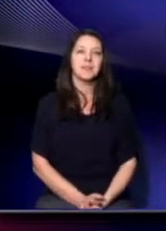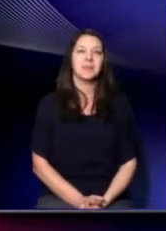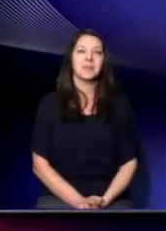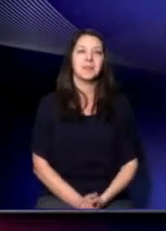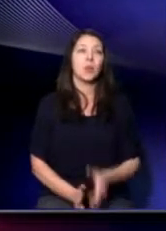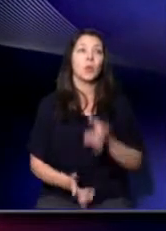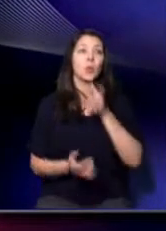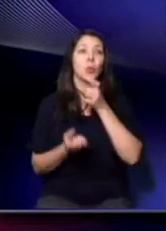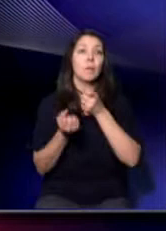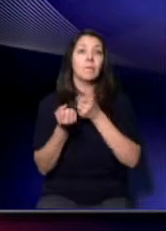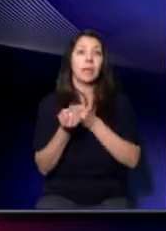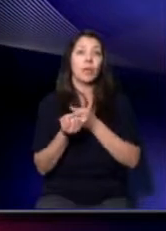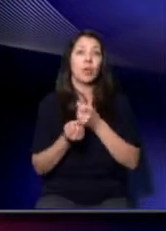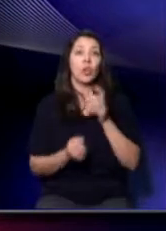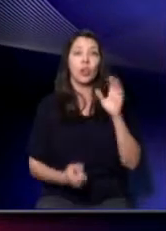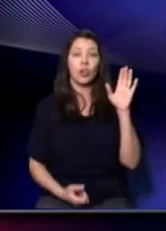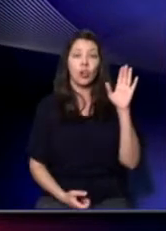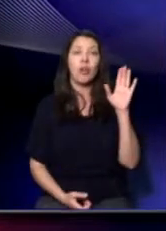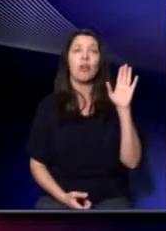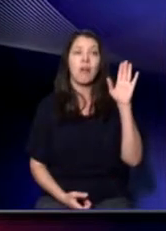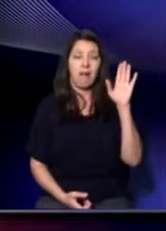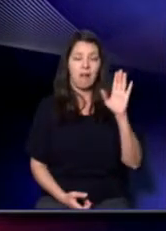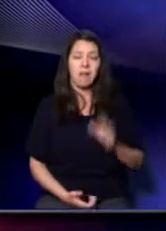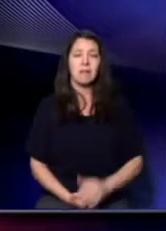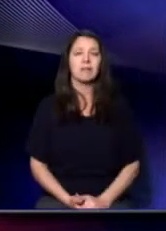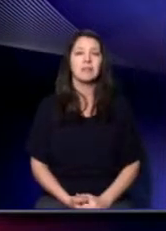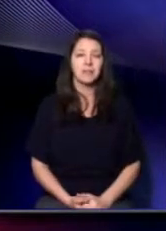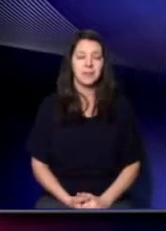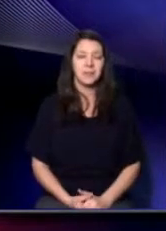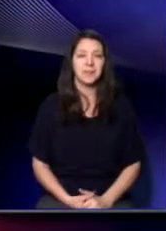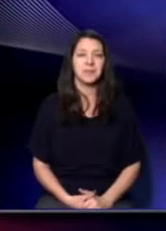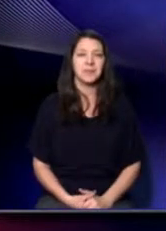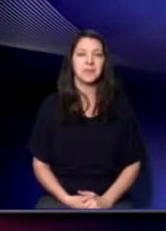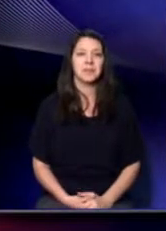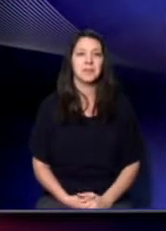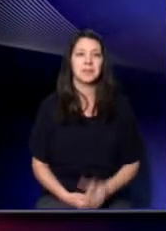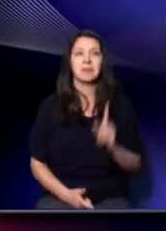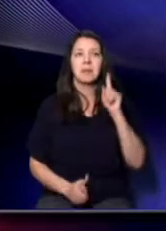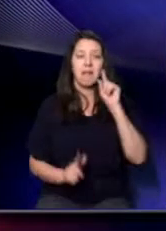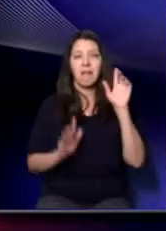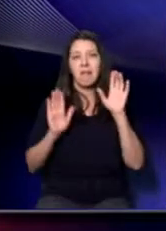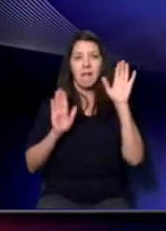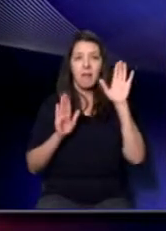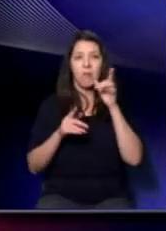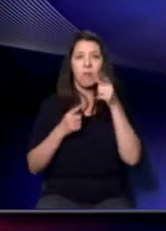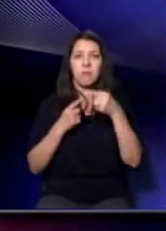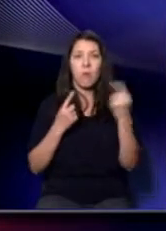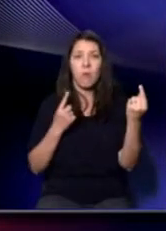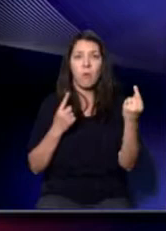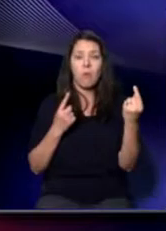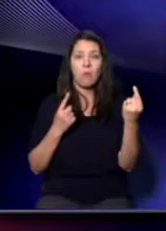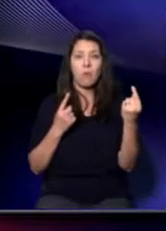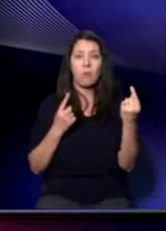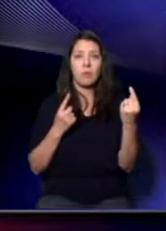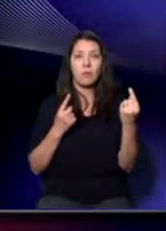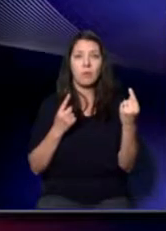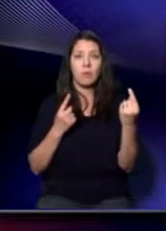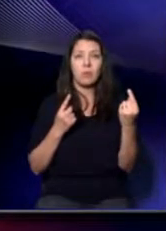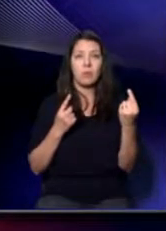All in favor say aye. Aye. Aye. Aye. Opposed?